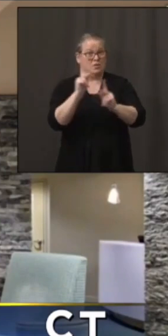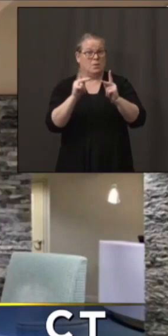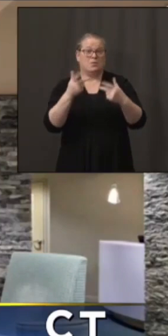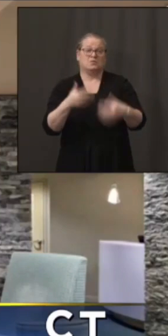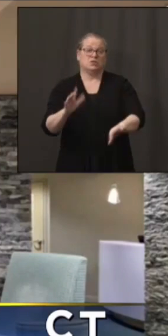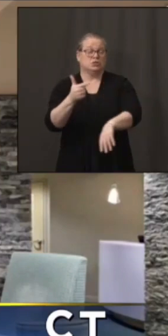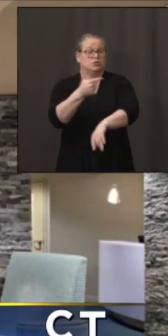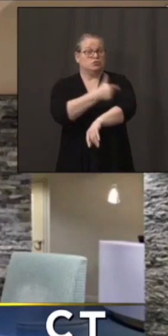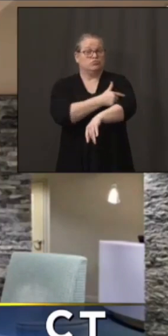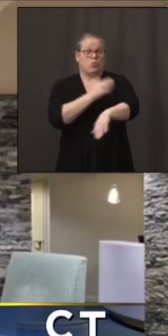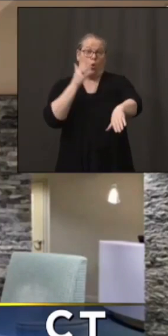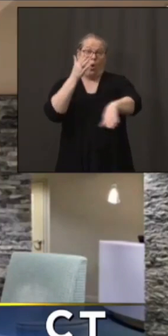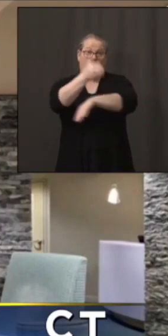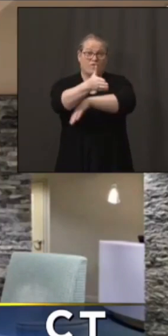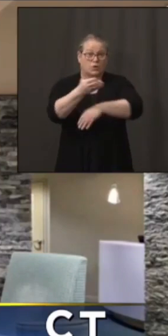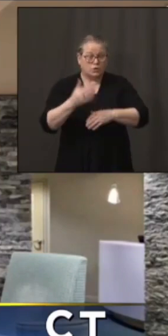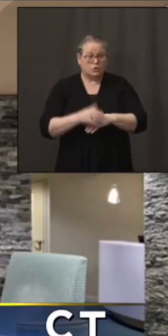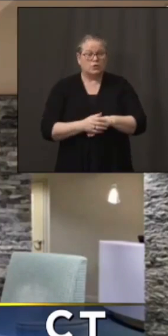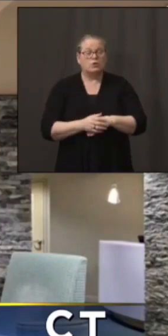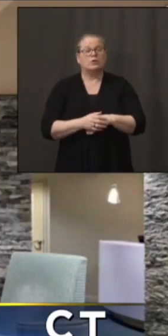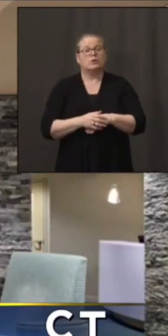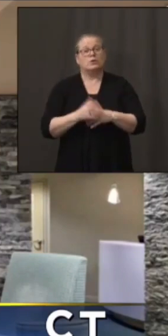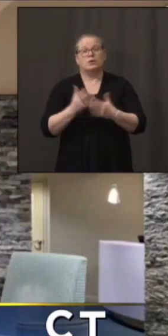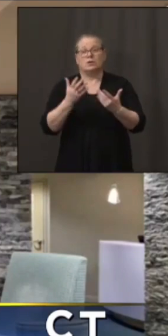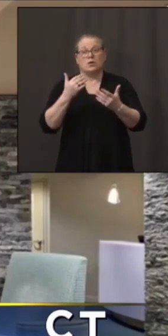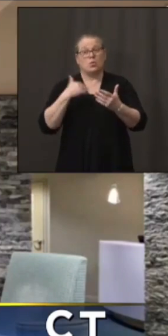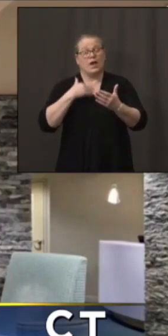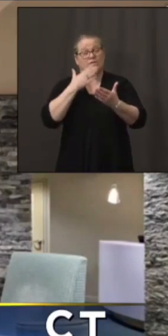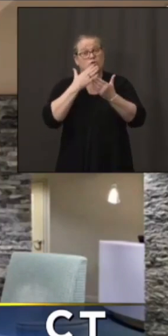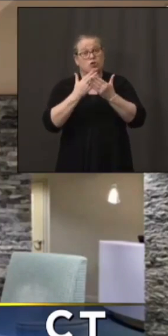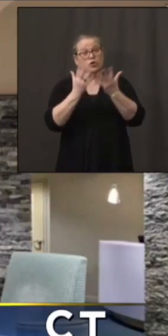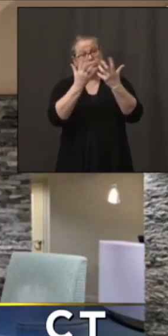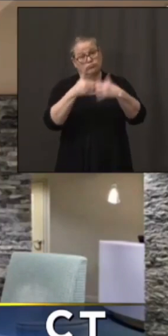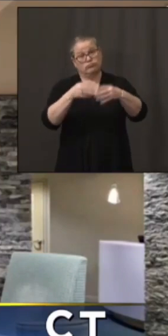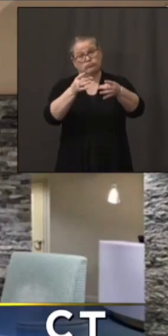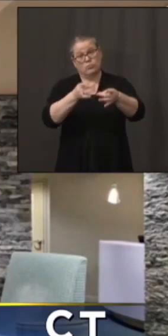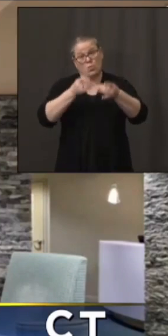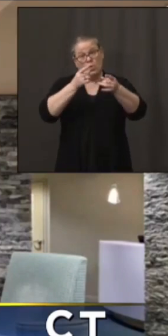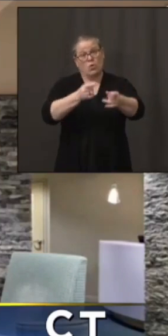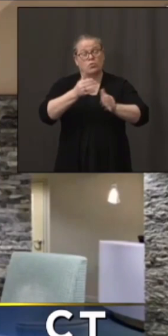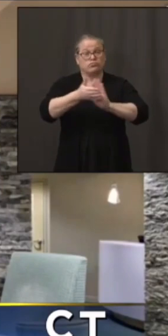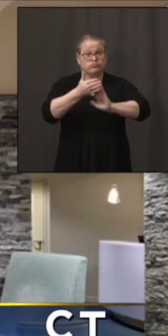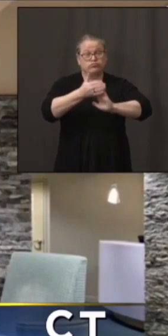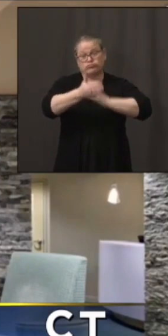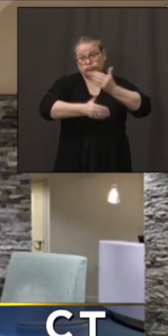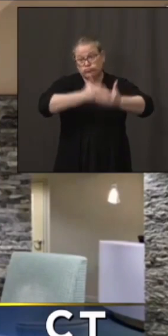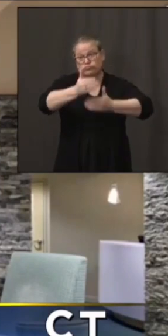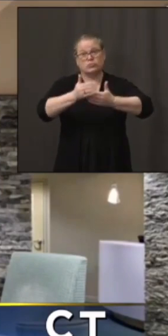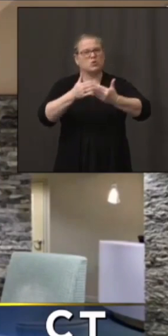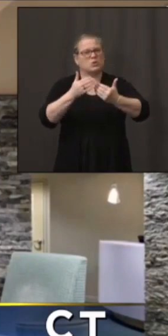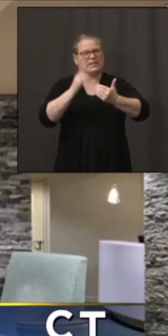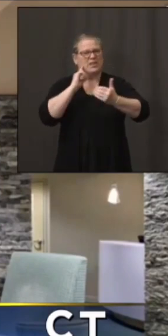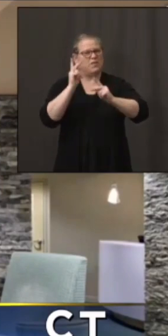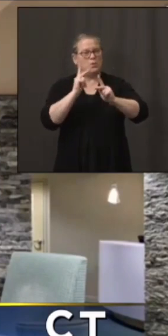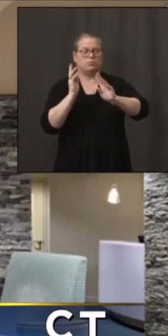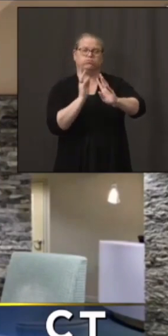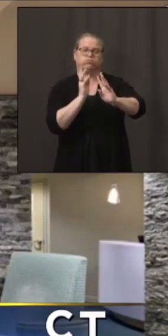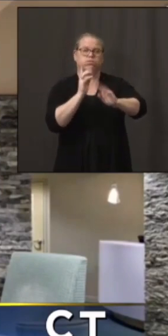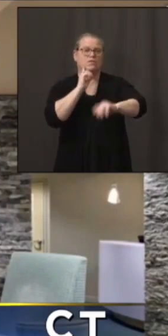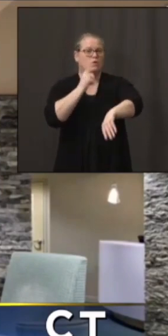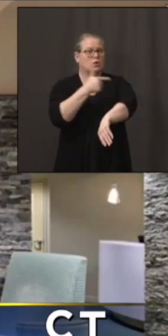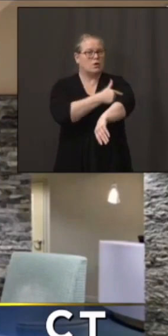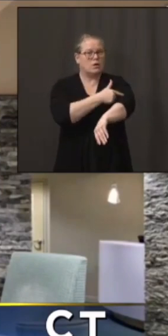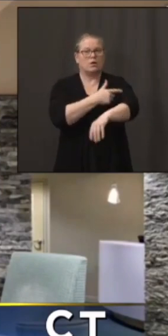had capacity. We've got an efficient operation that's pretty high throughput. So folks who, when they went into the